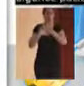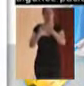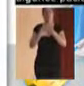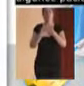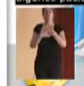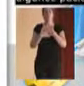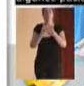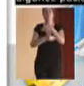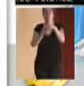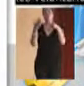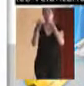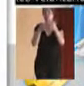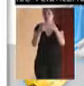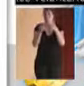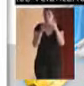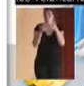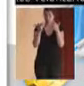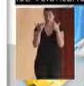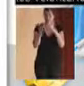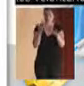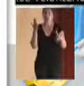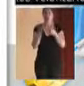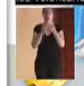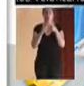of the volunteers use their hands